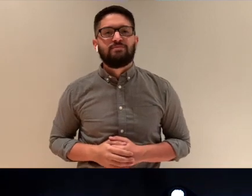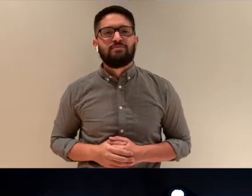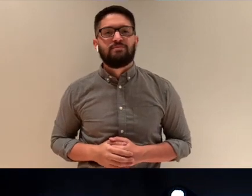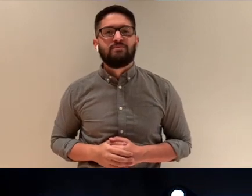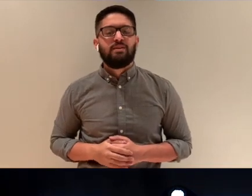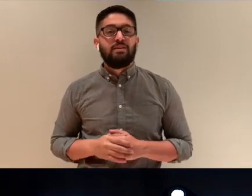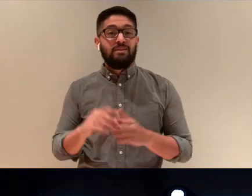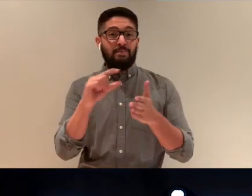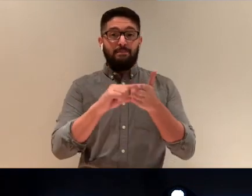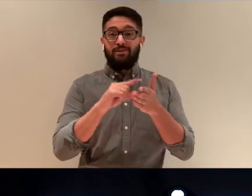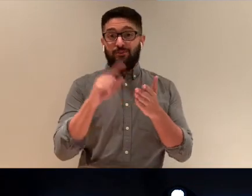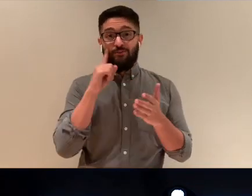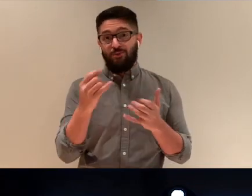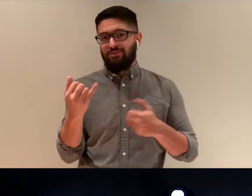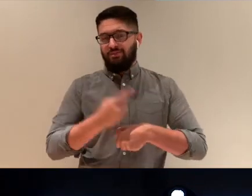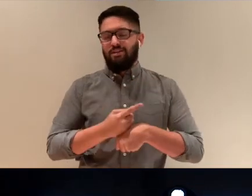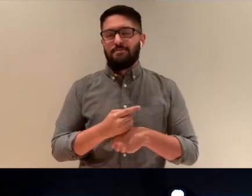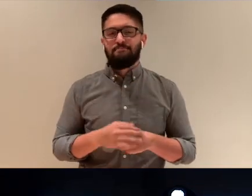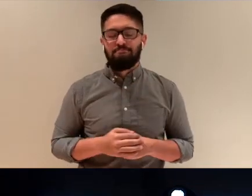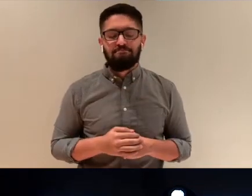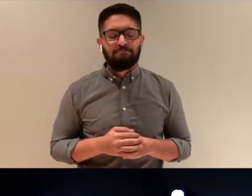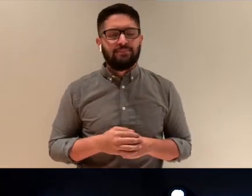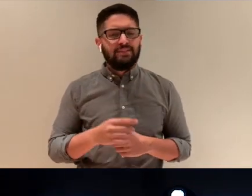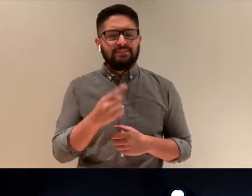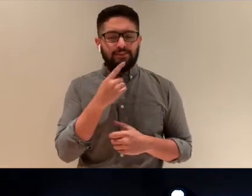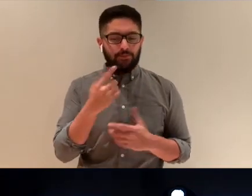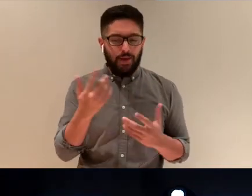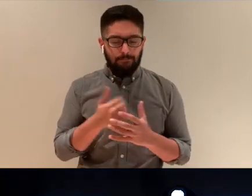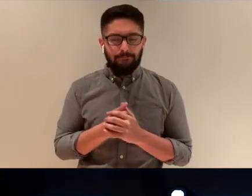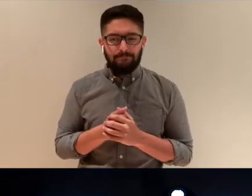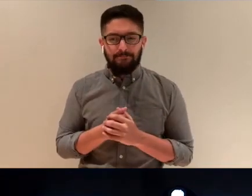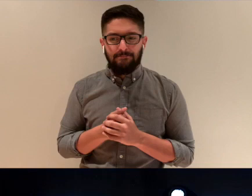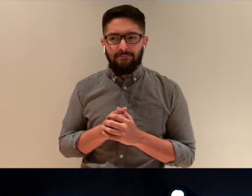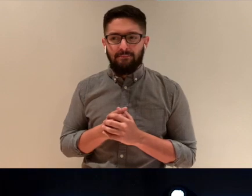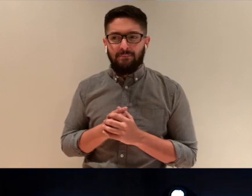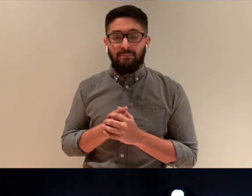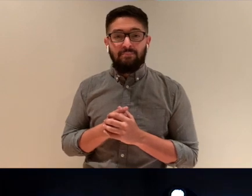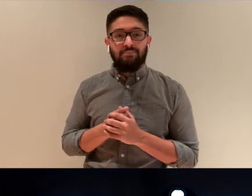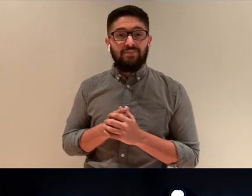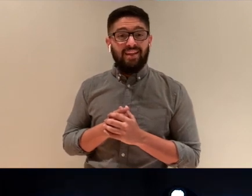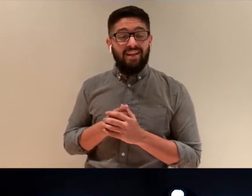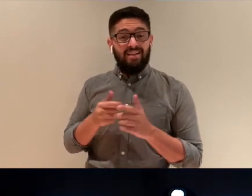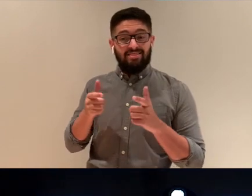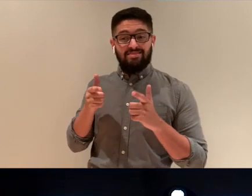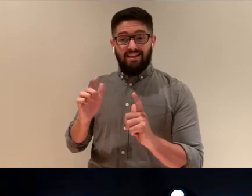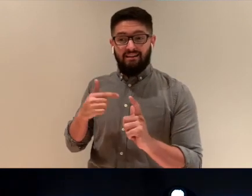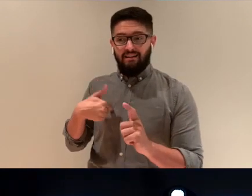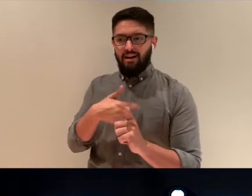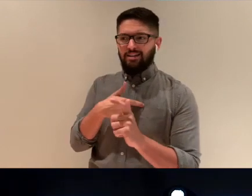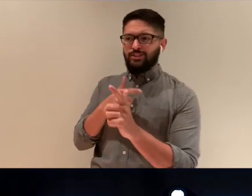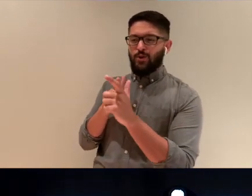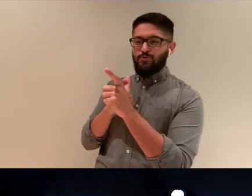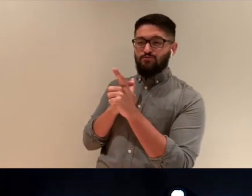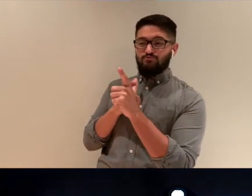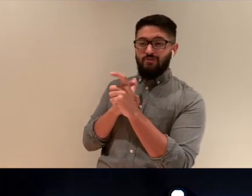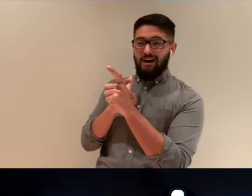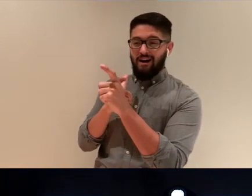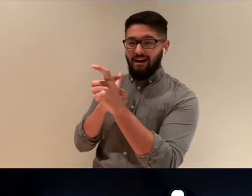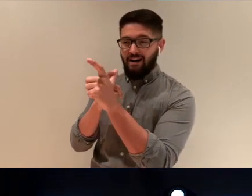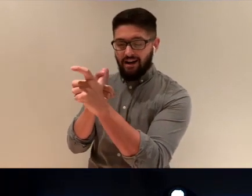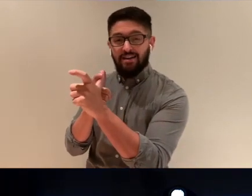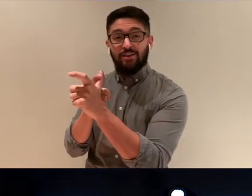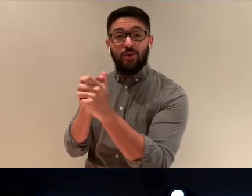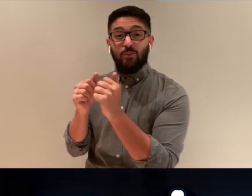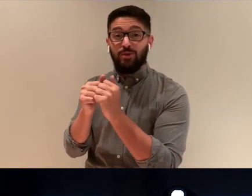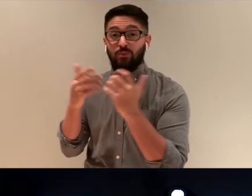Christ. In fact, let's go to the passage for today that we read earlier. It says this. It says, "And let us